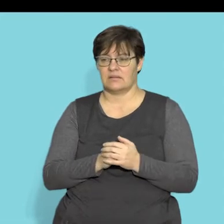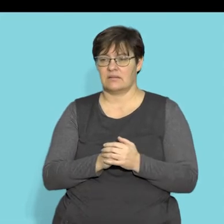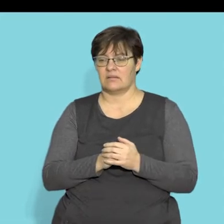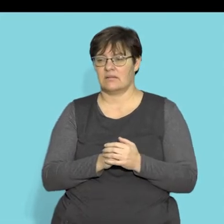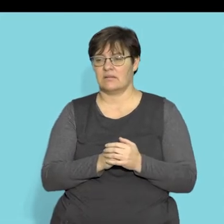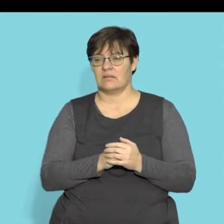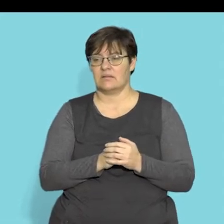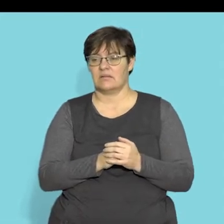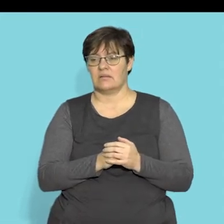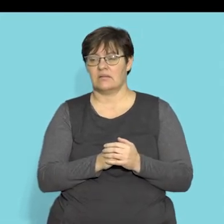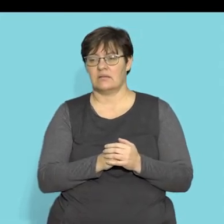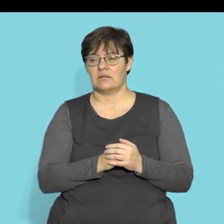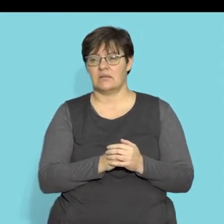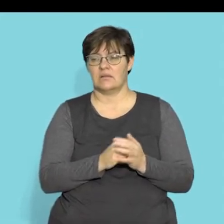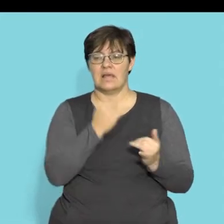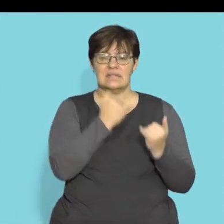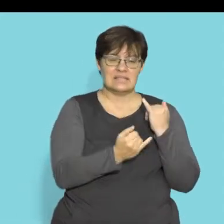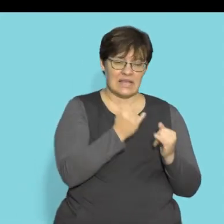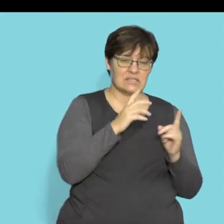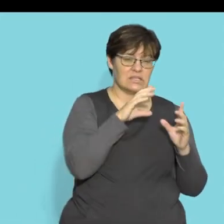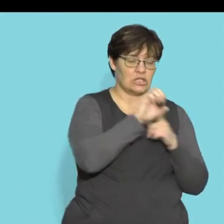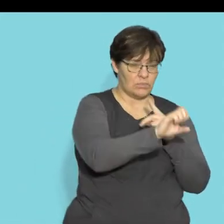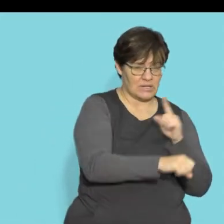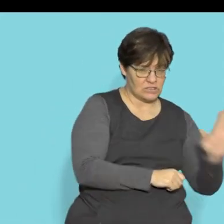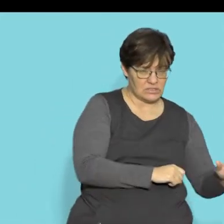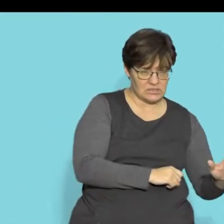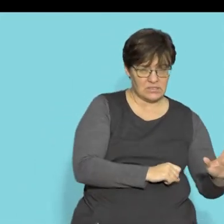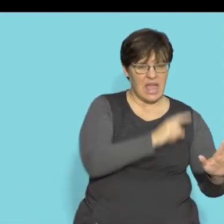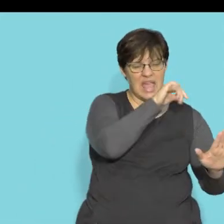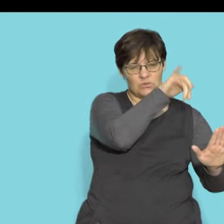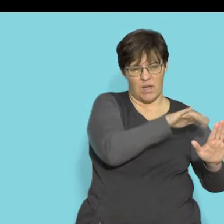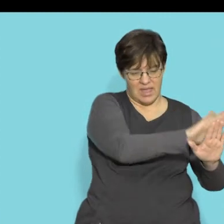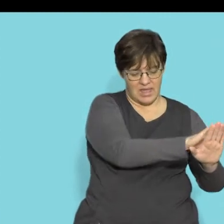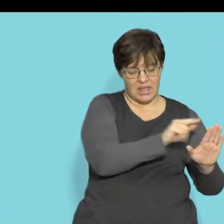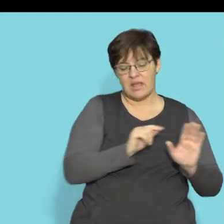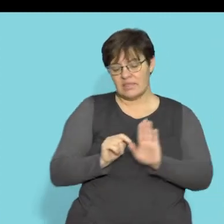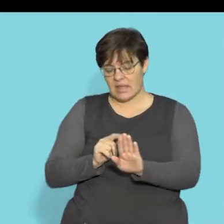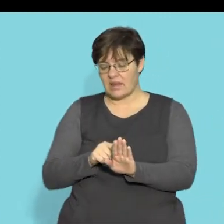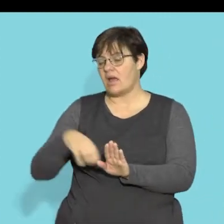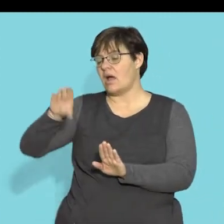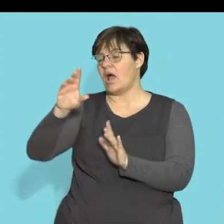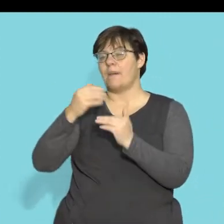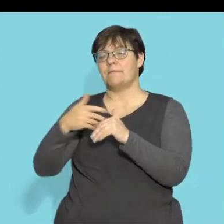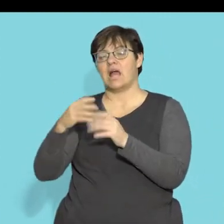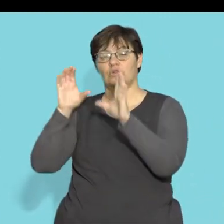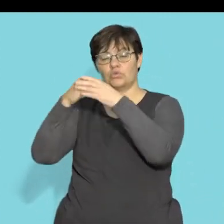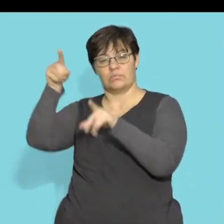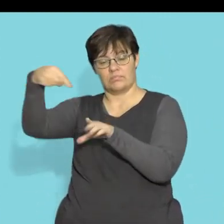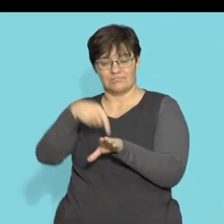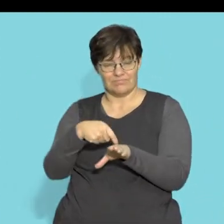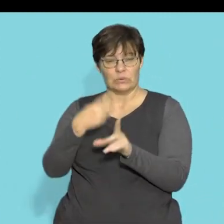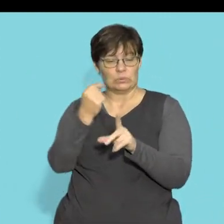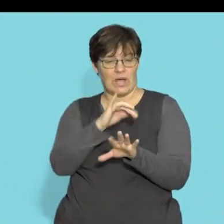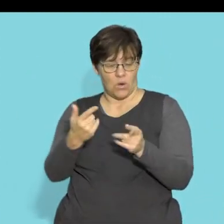together the one concept as sex determination. We then had to determine how blood group is used in